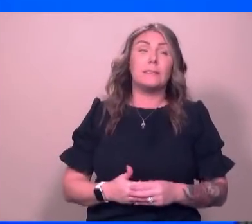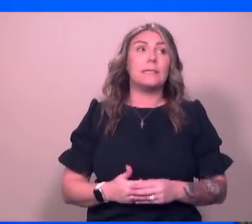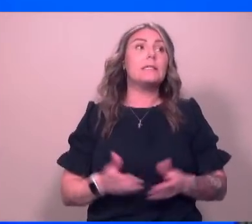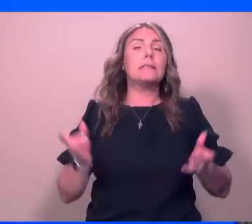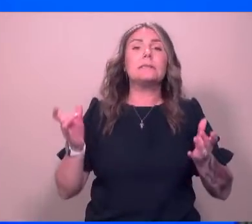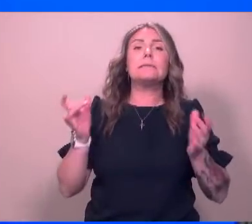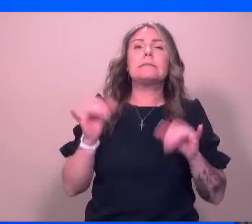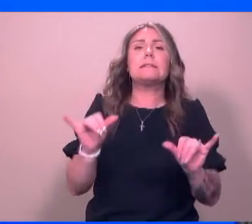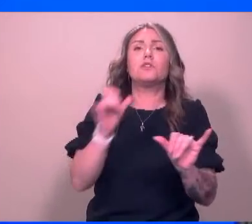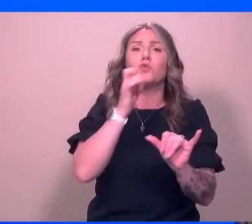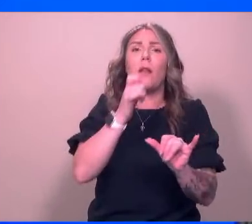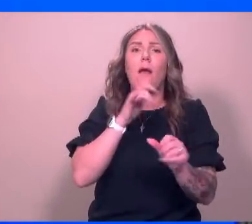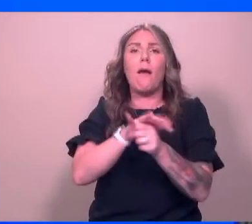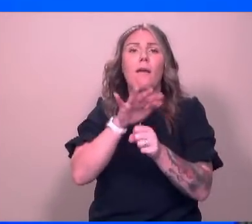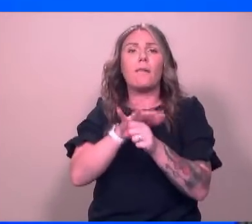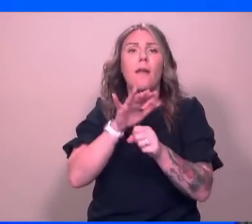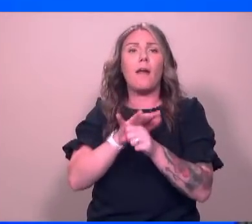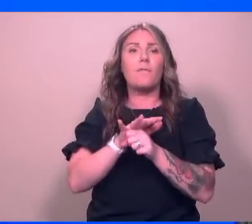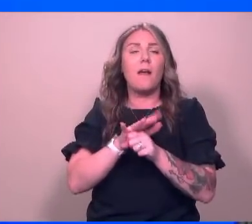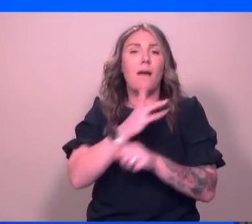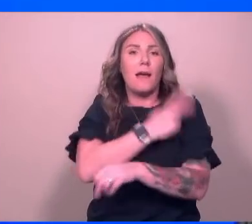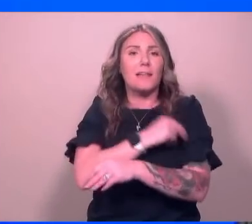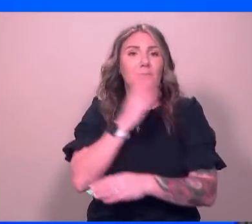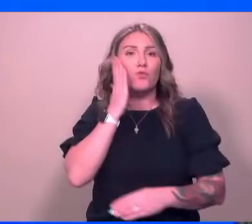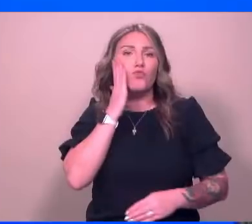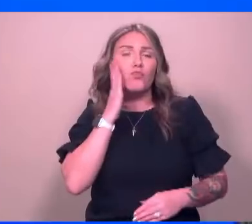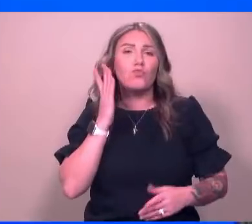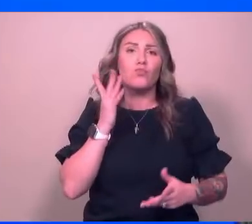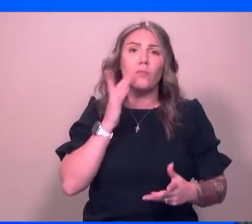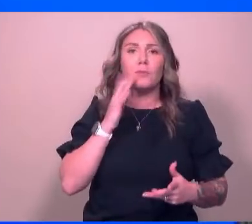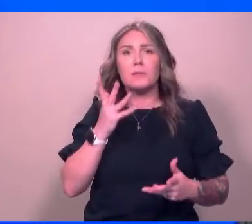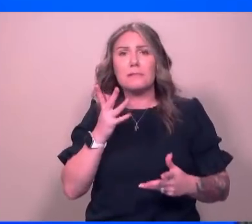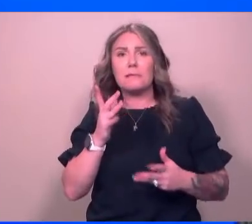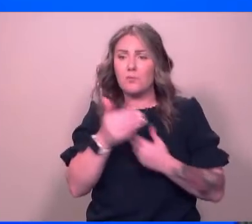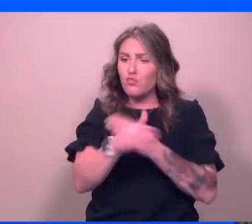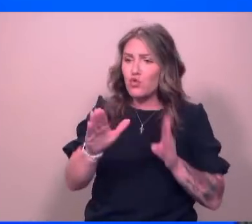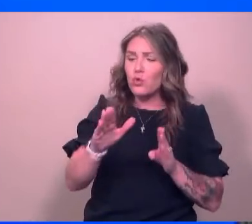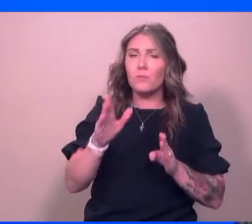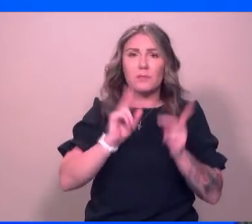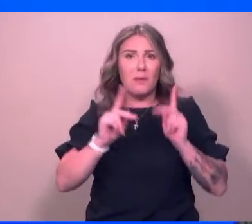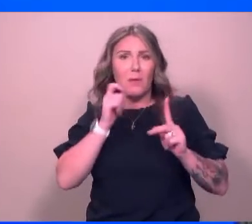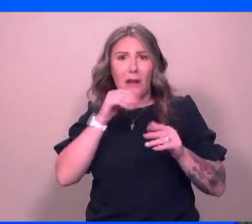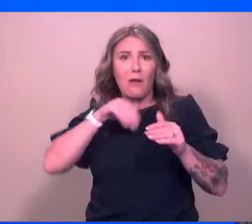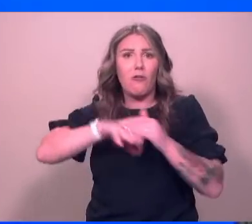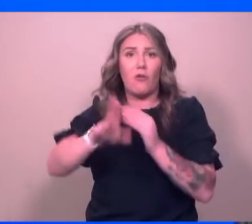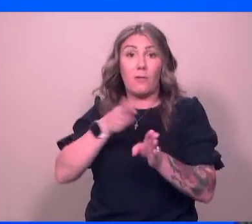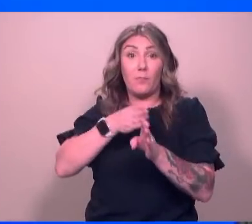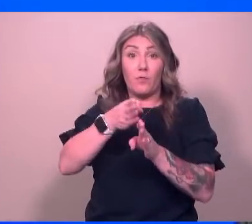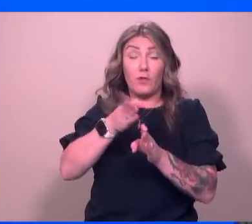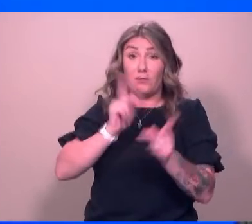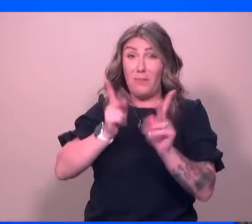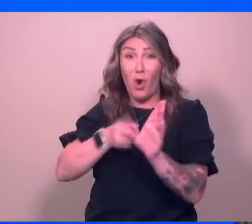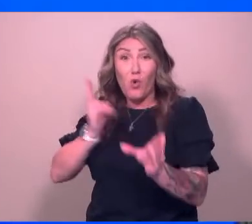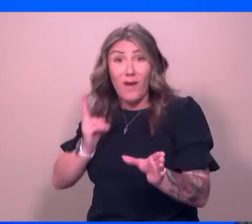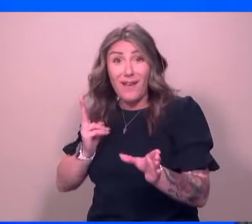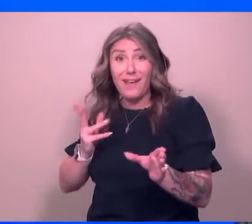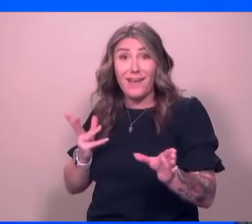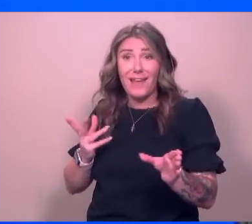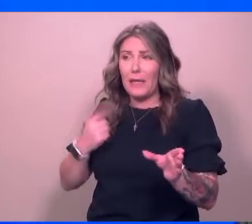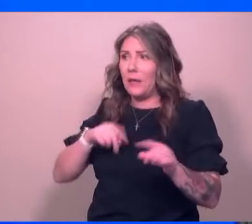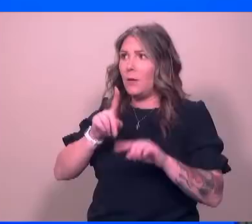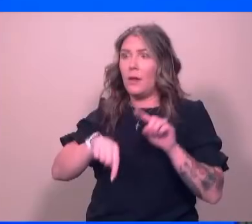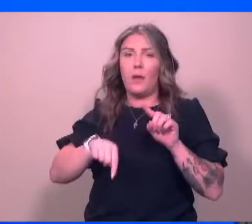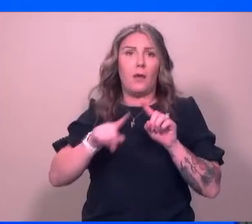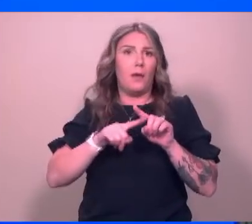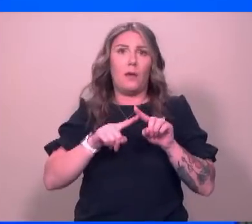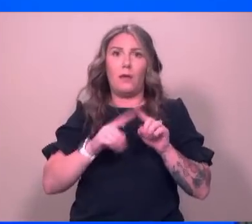continuing not to have enough hospital rooms. Just as you said, people are not going into the profession. People are quitting. We can't